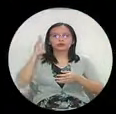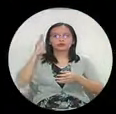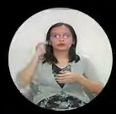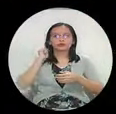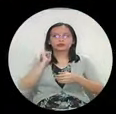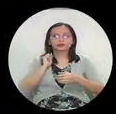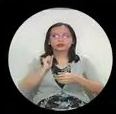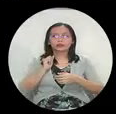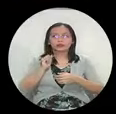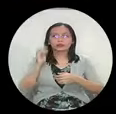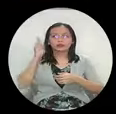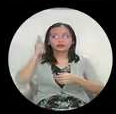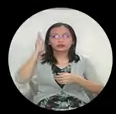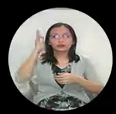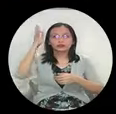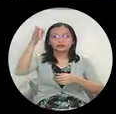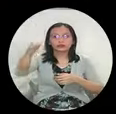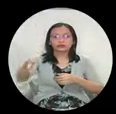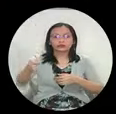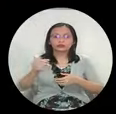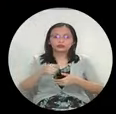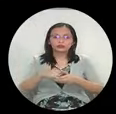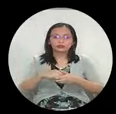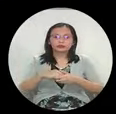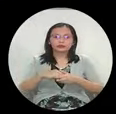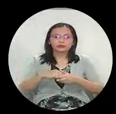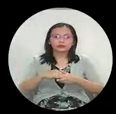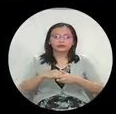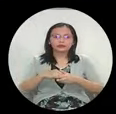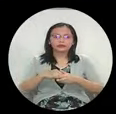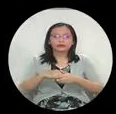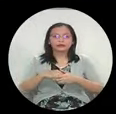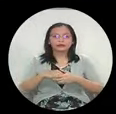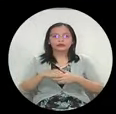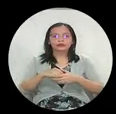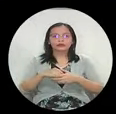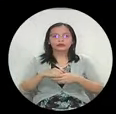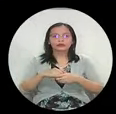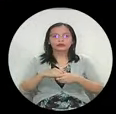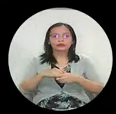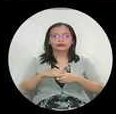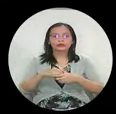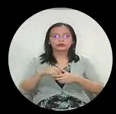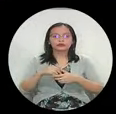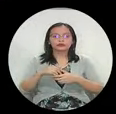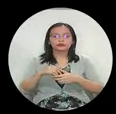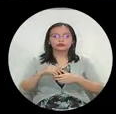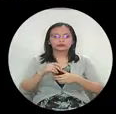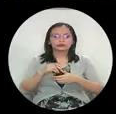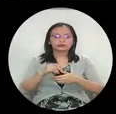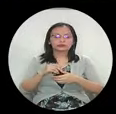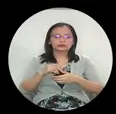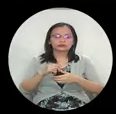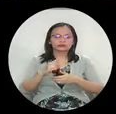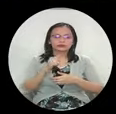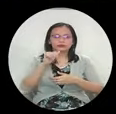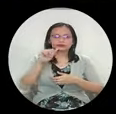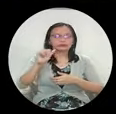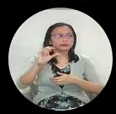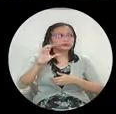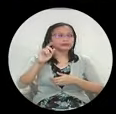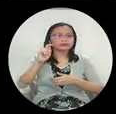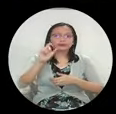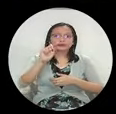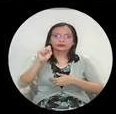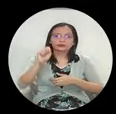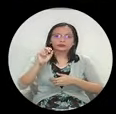Acts 20, verses 22 to 24. June, push this up. Acts 20,